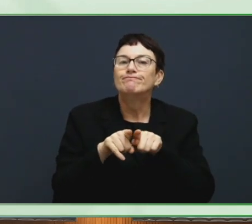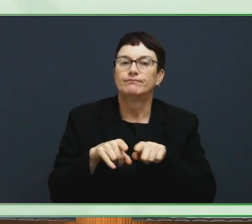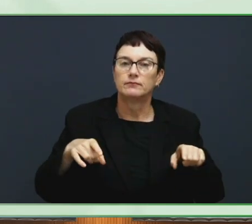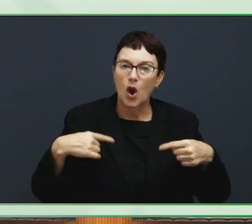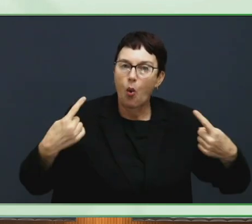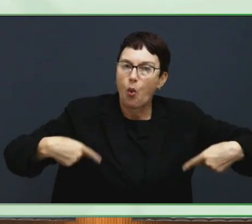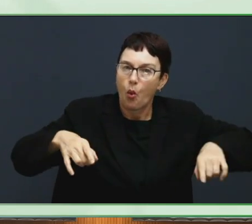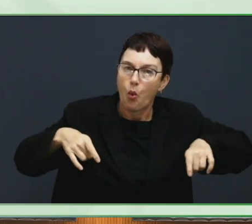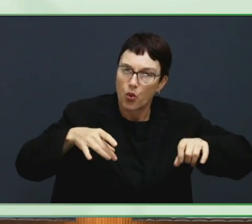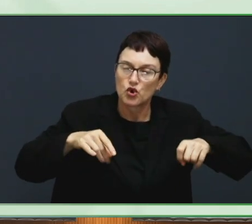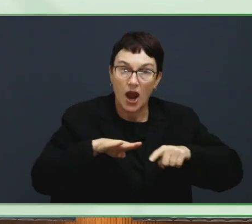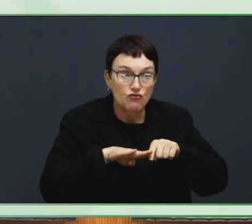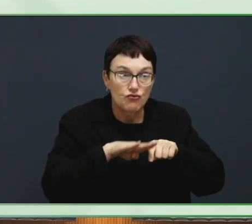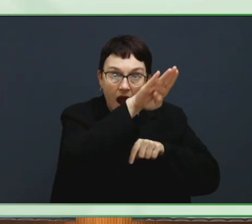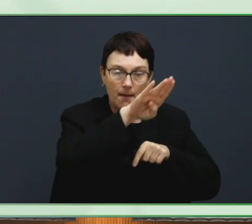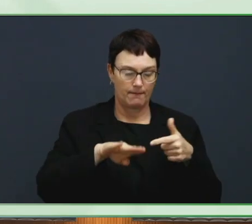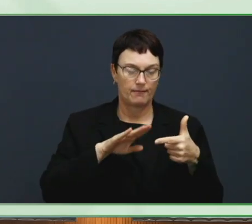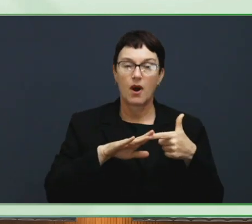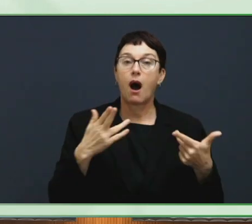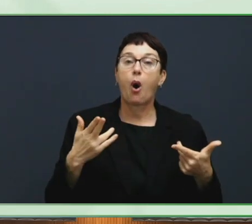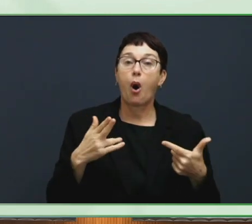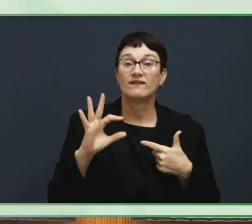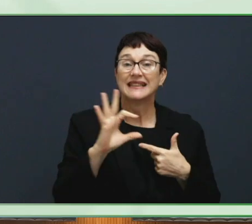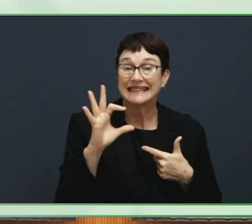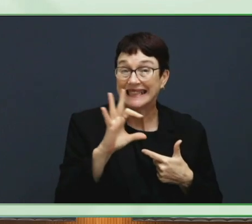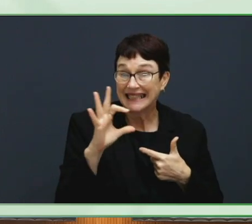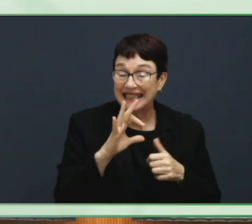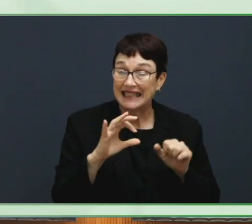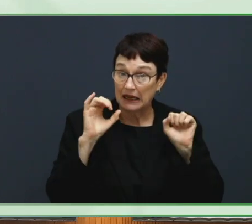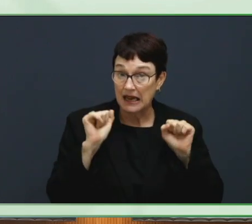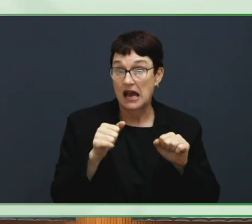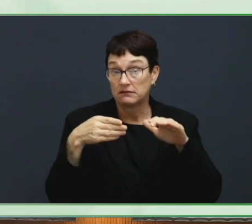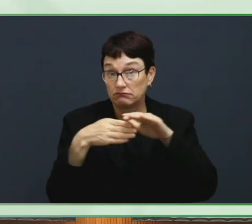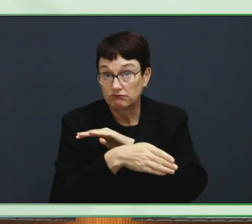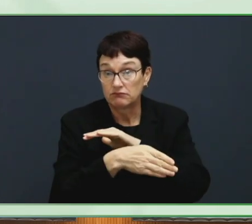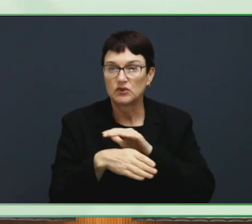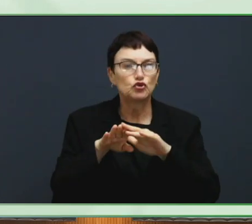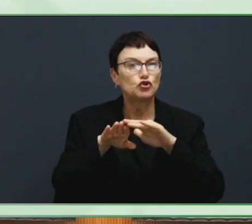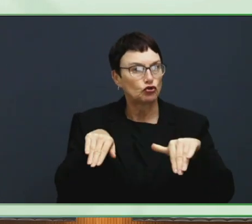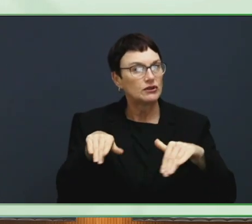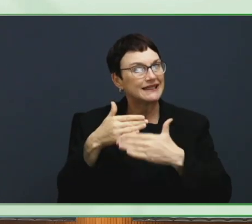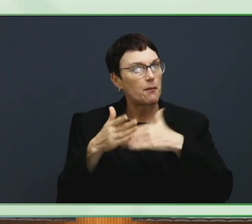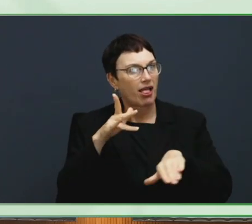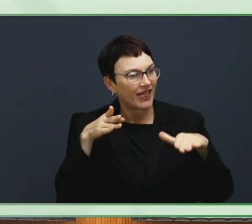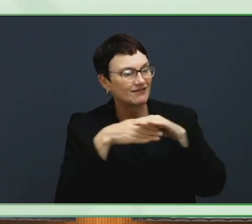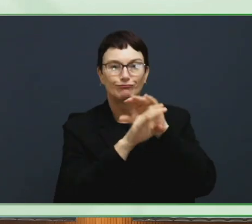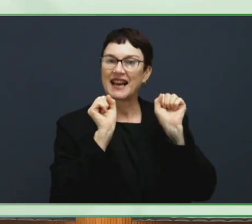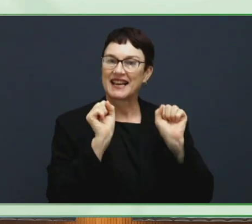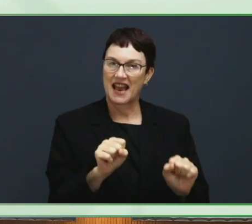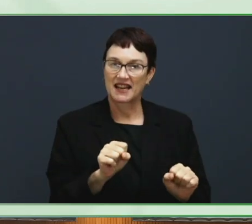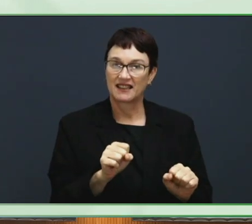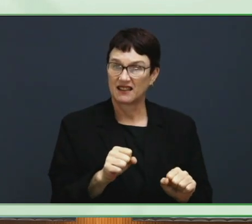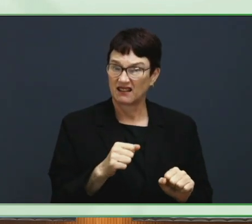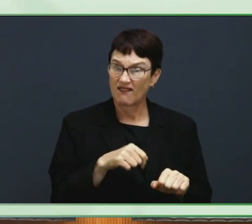accessible restrooms for children with disabilities. And we didn't stop it. Even though